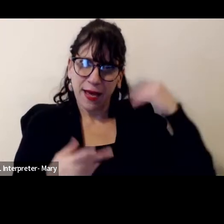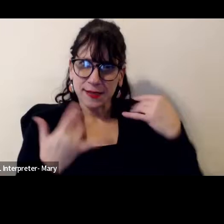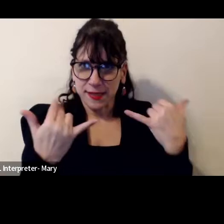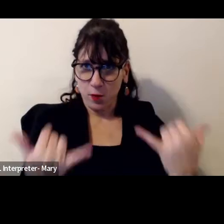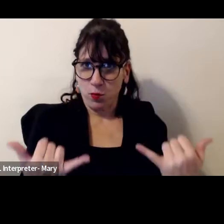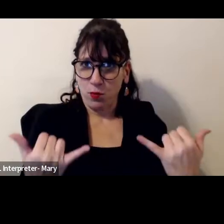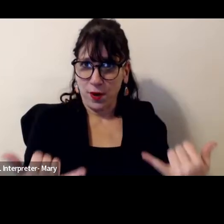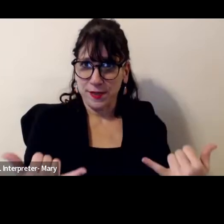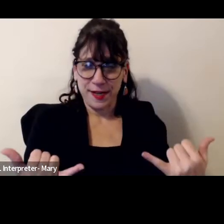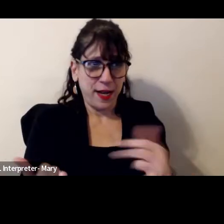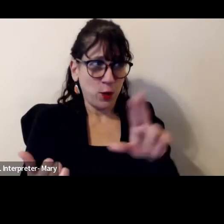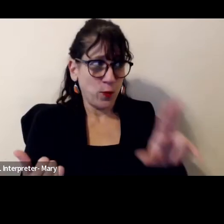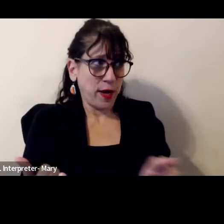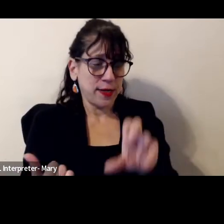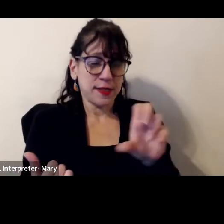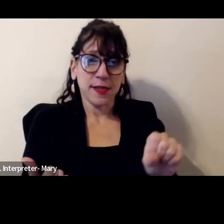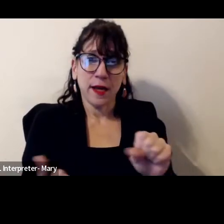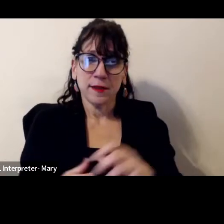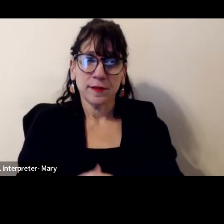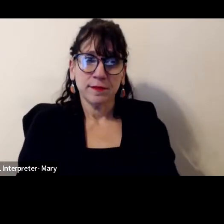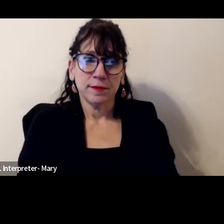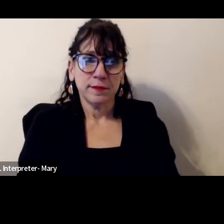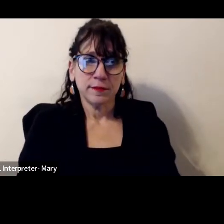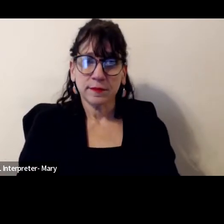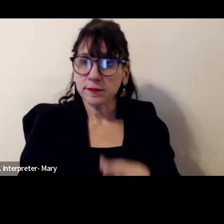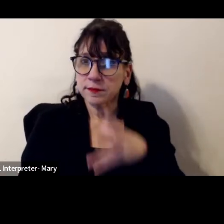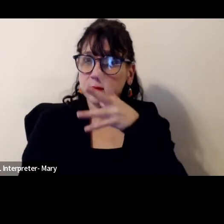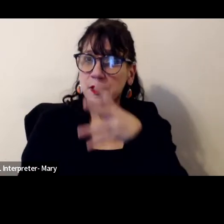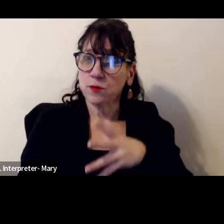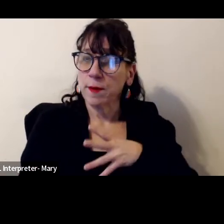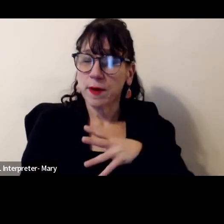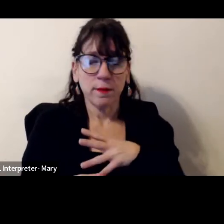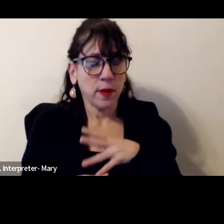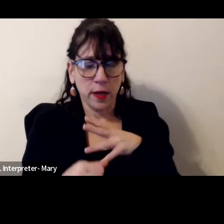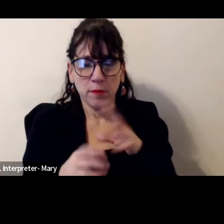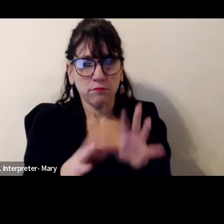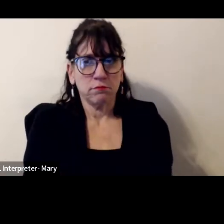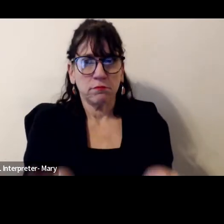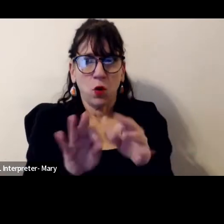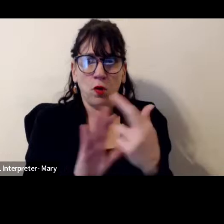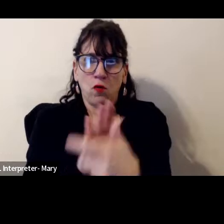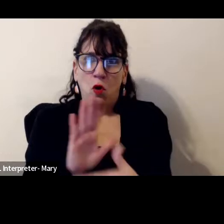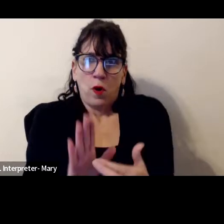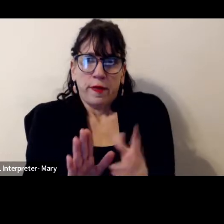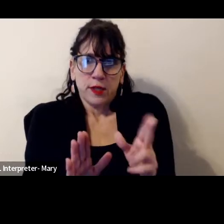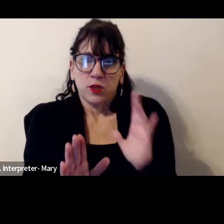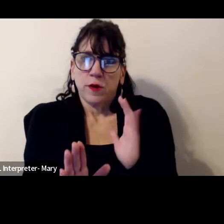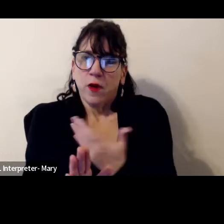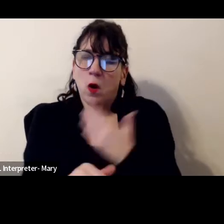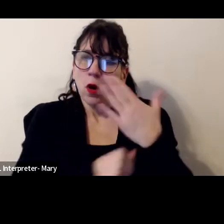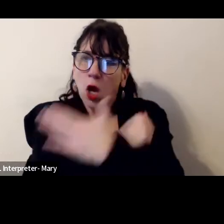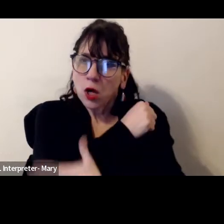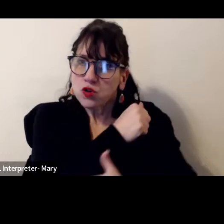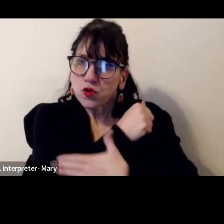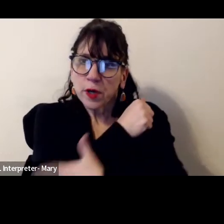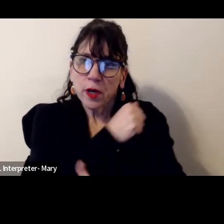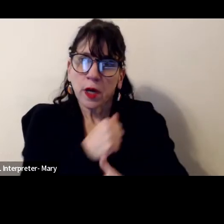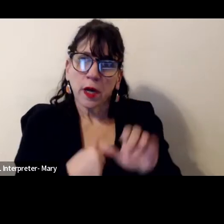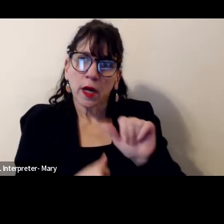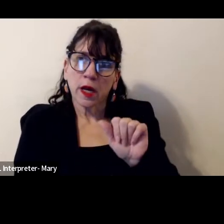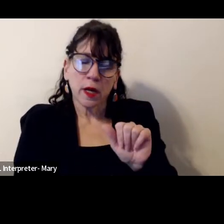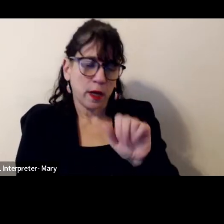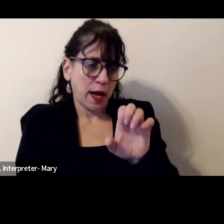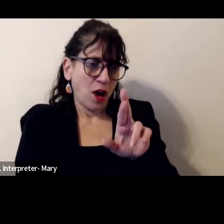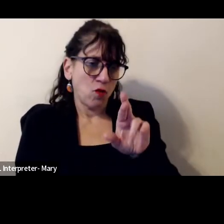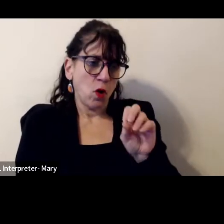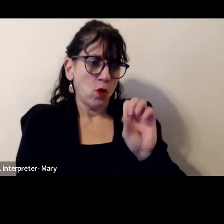present, in the United States. As women play a vital role in the history of our country and our aerospace